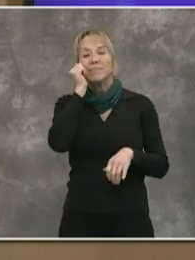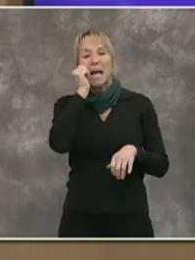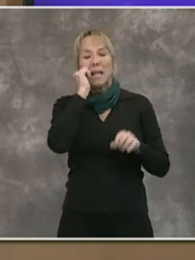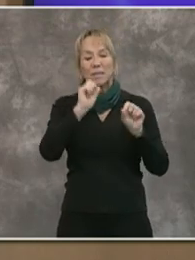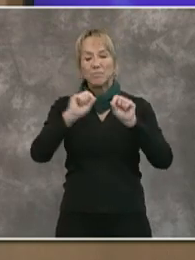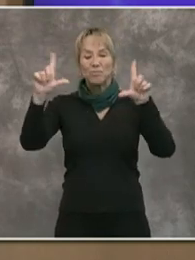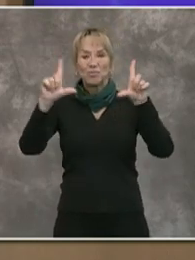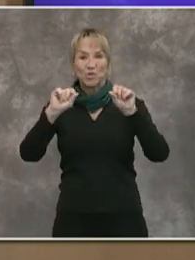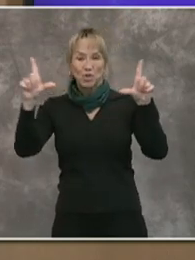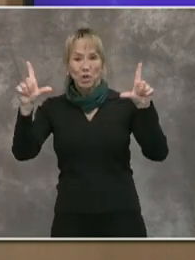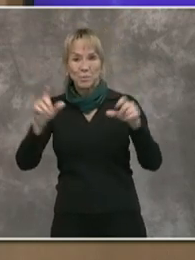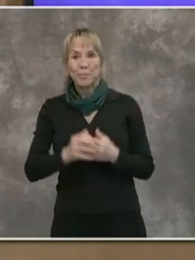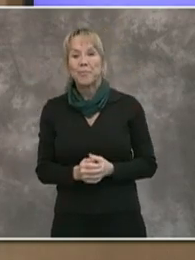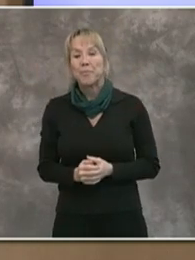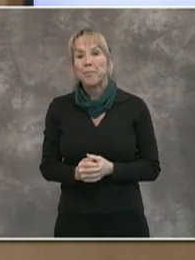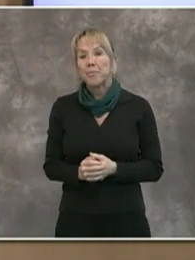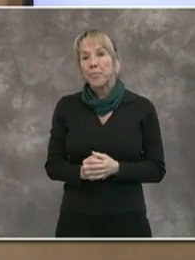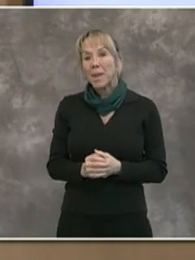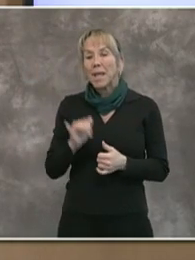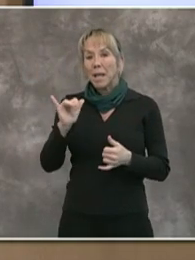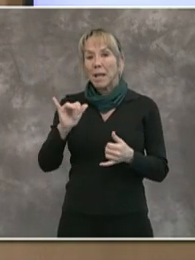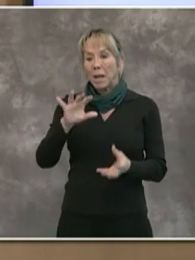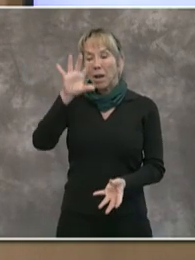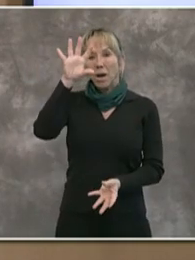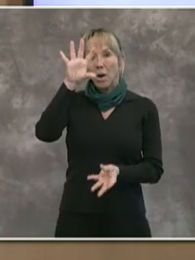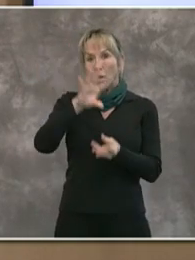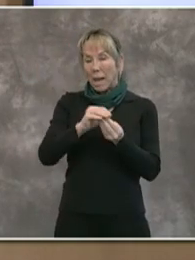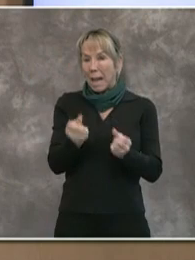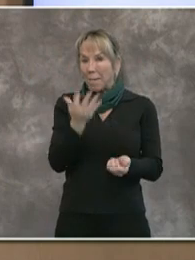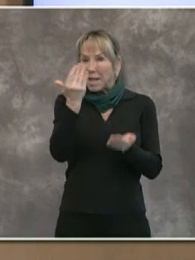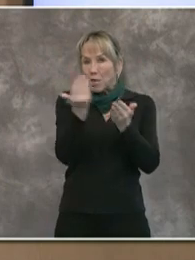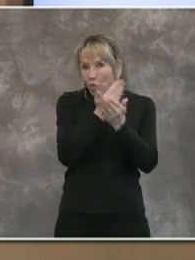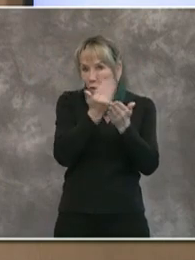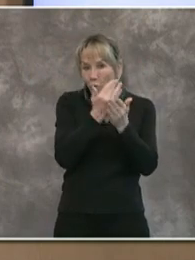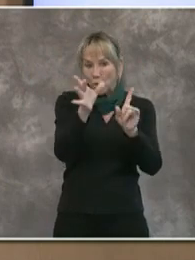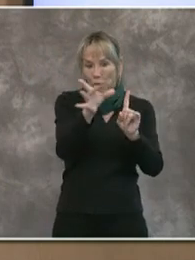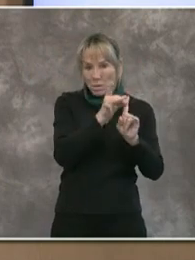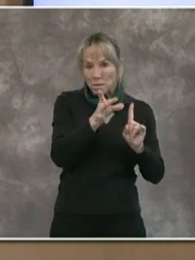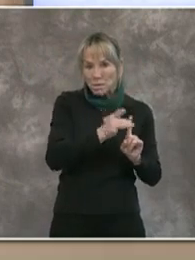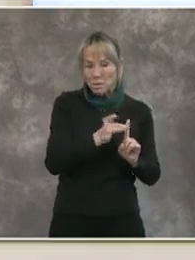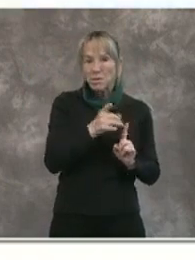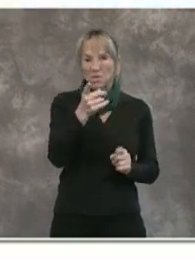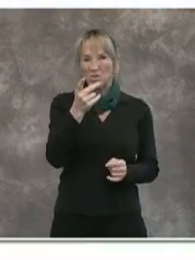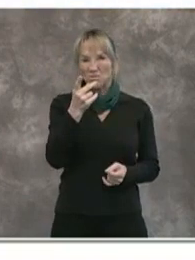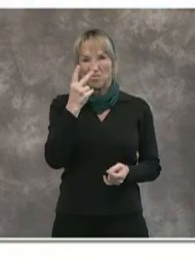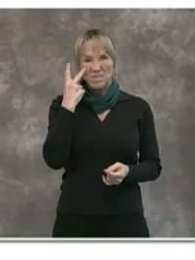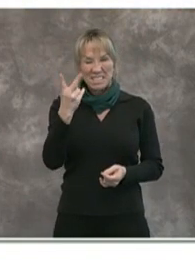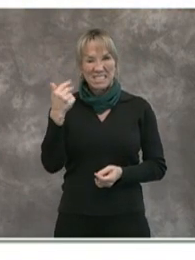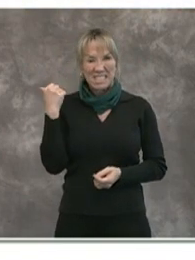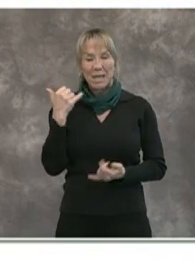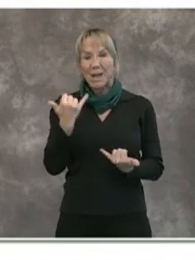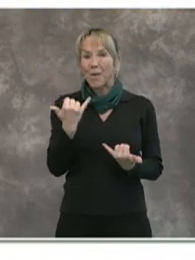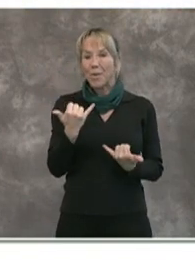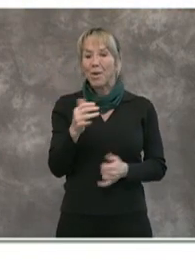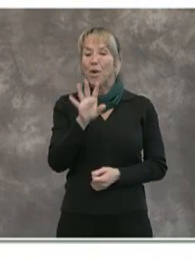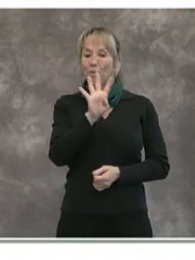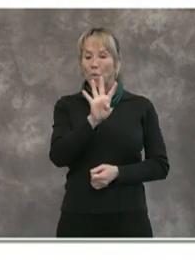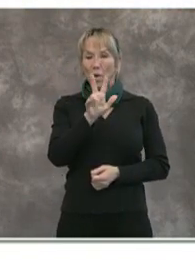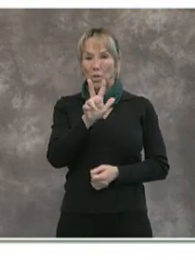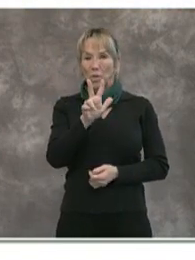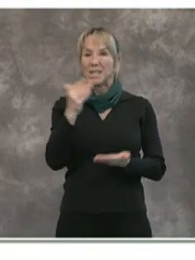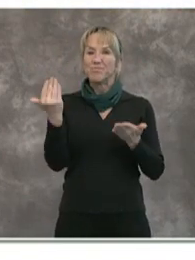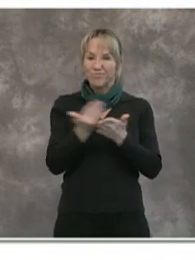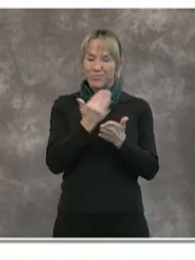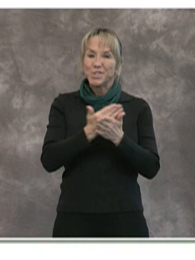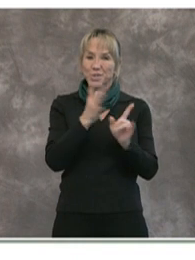updates. We will start with our total number of new cases and total cases. You can see today we are reporting 43 new